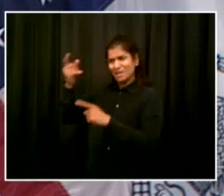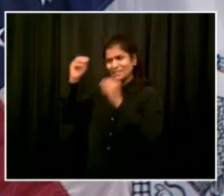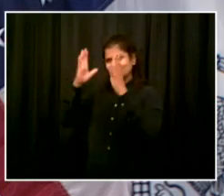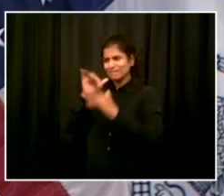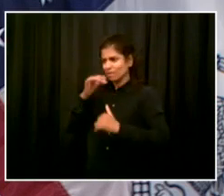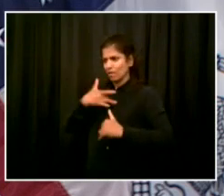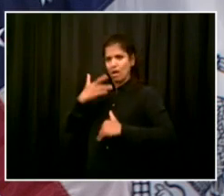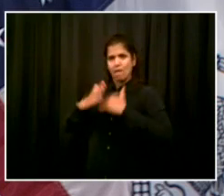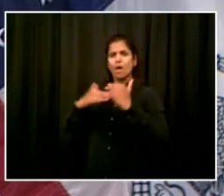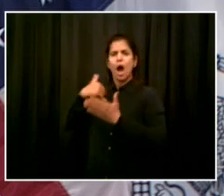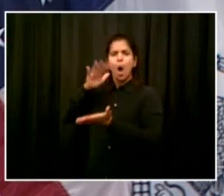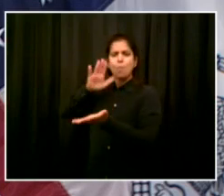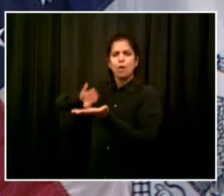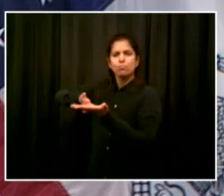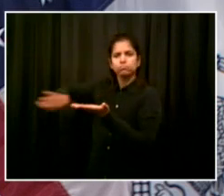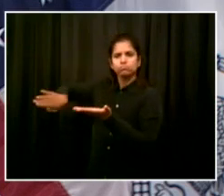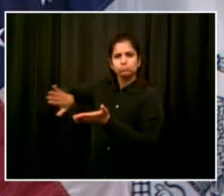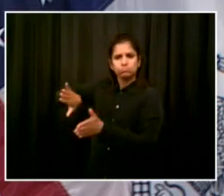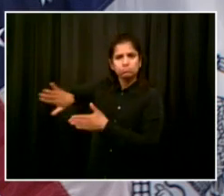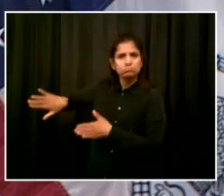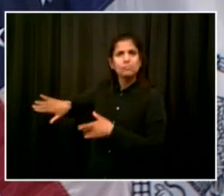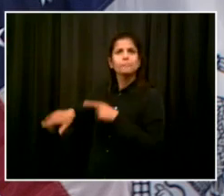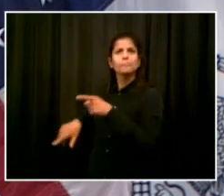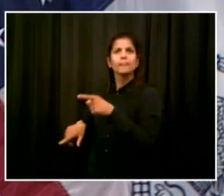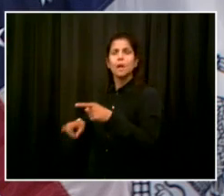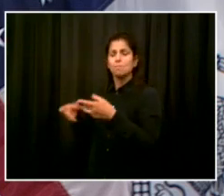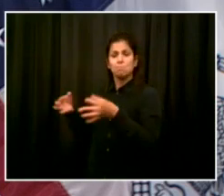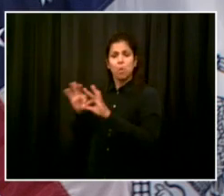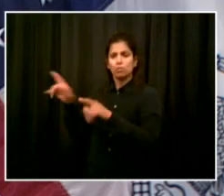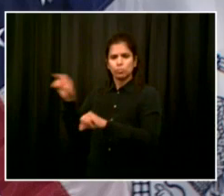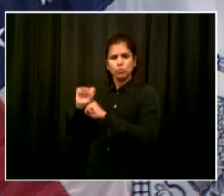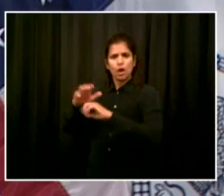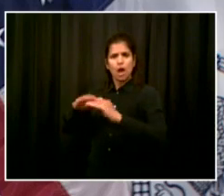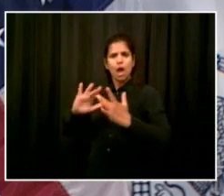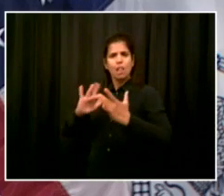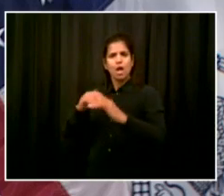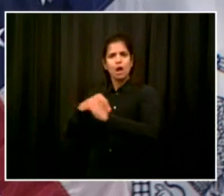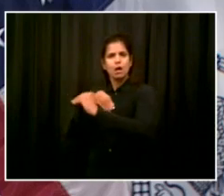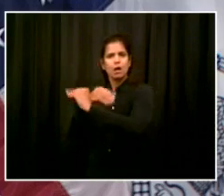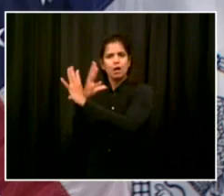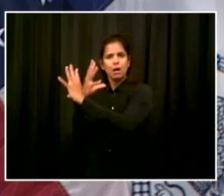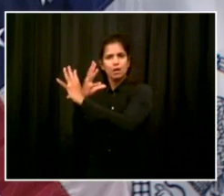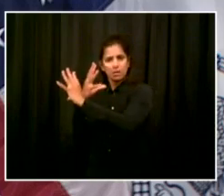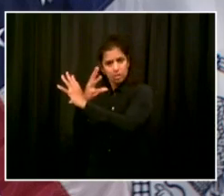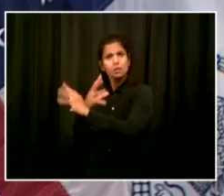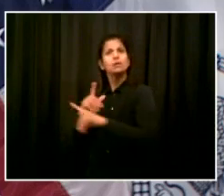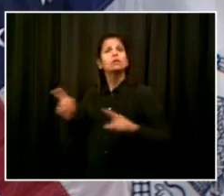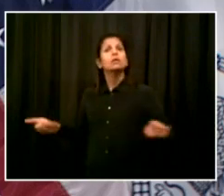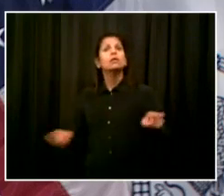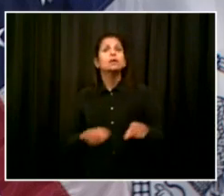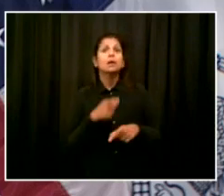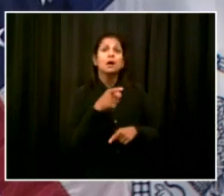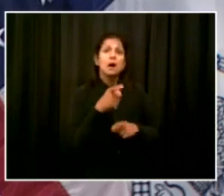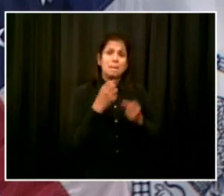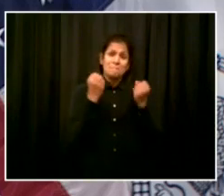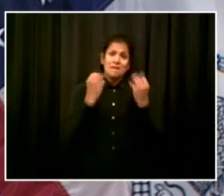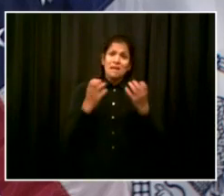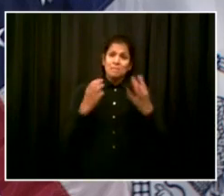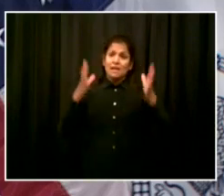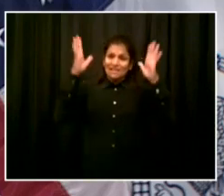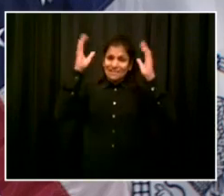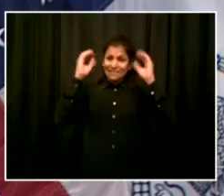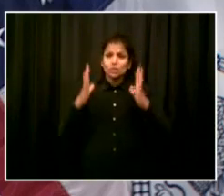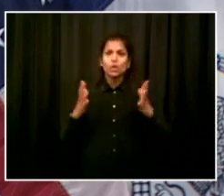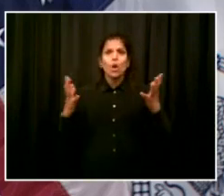learning. But Henry, there's a lot of educators who want to come back deeply. I've talked to a lot of them. I've been out in communities. A lot of teachers will come up to